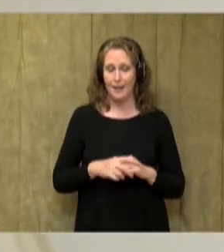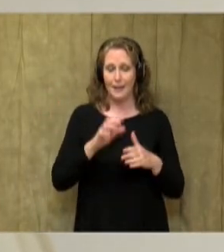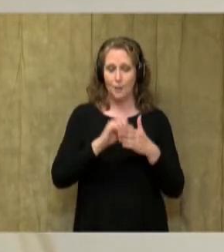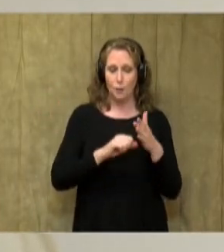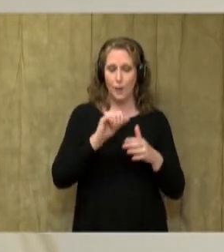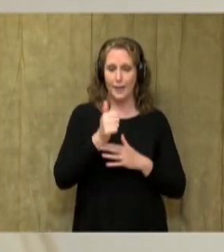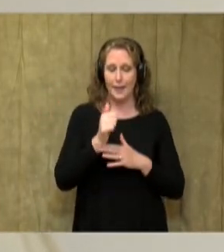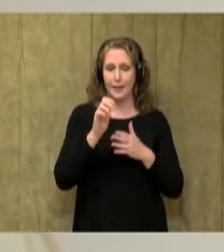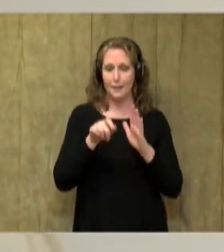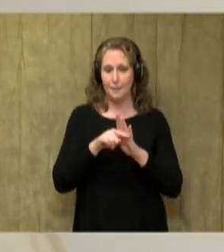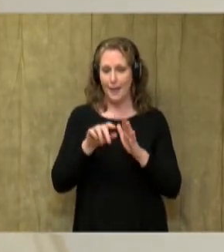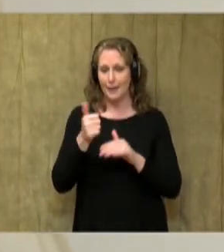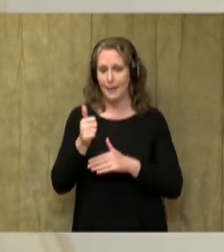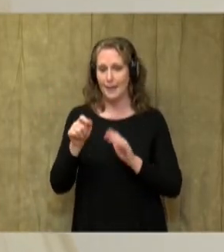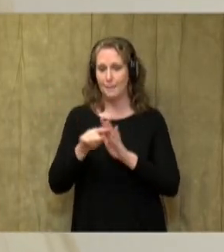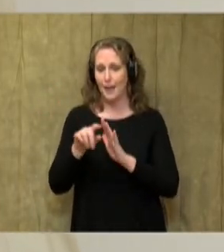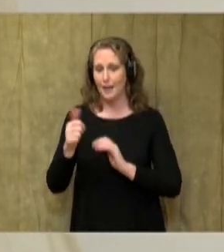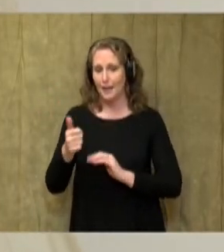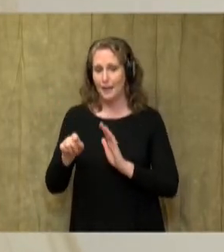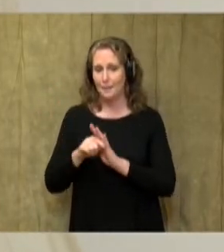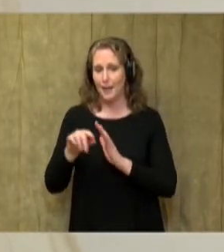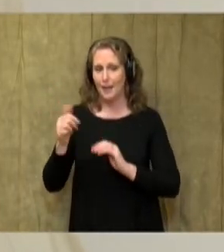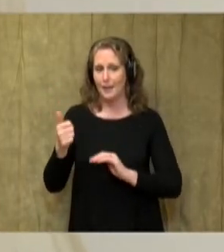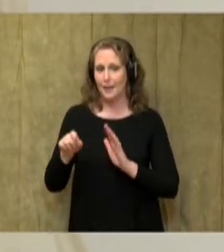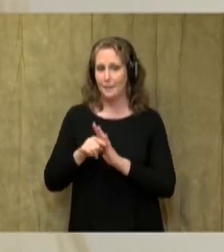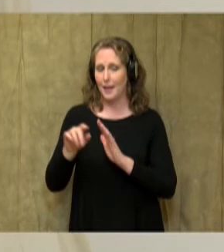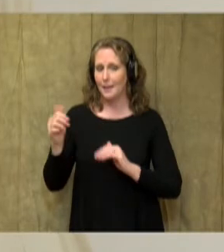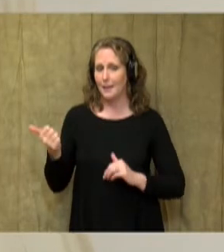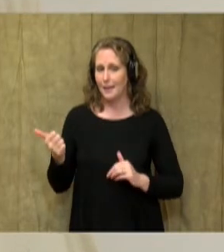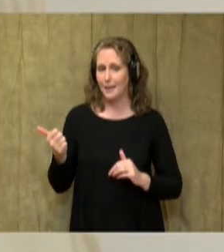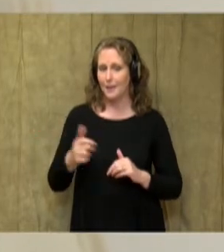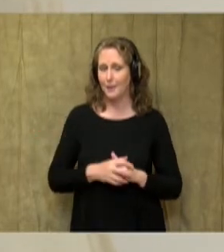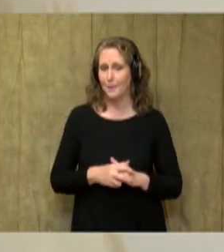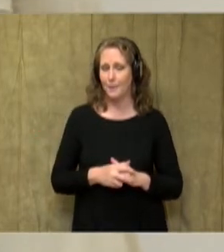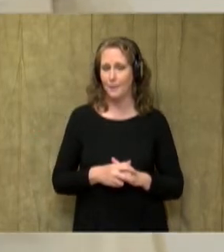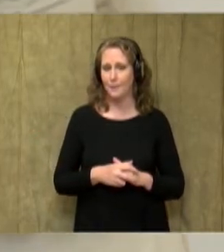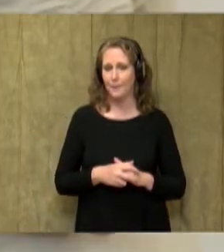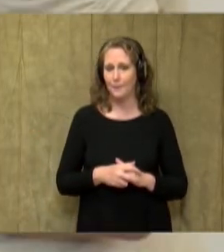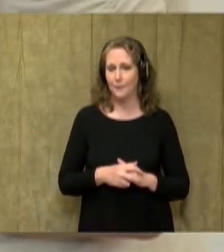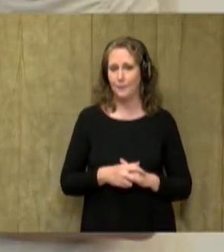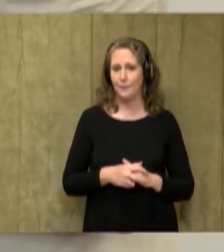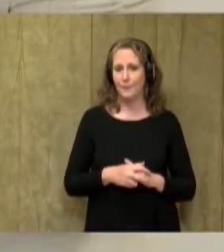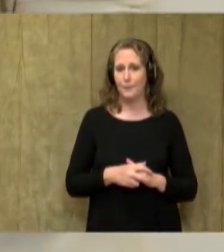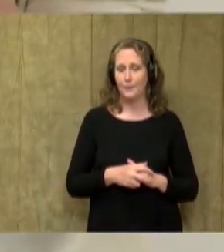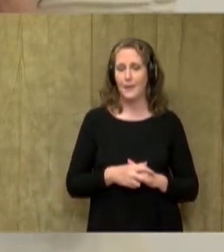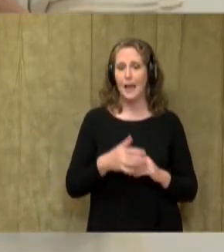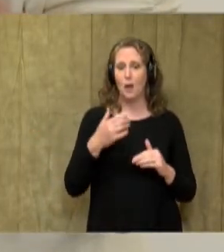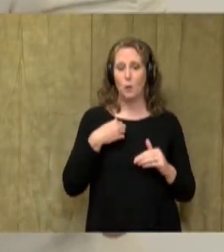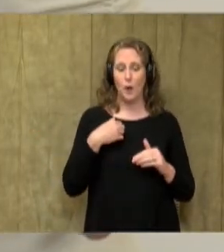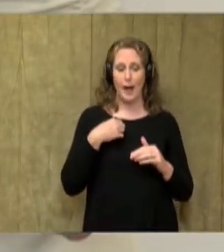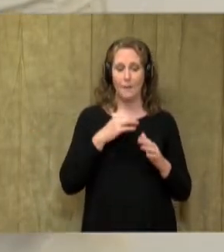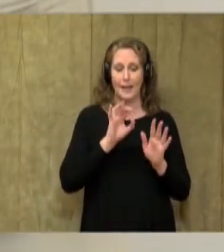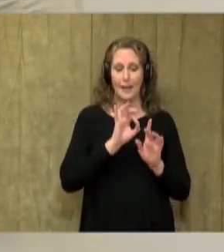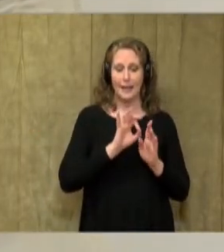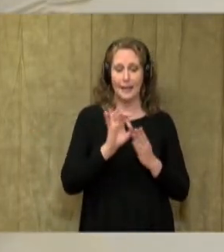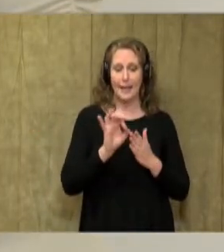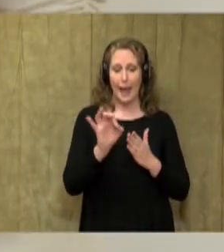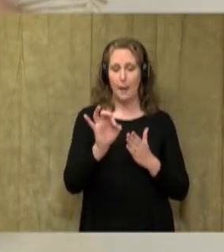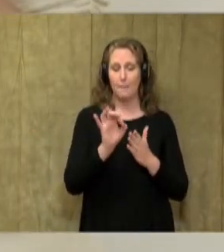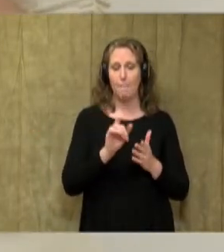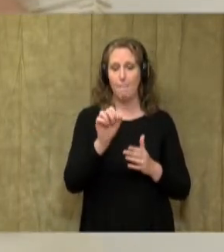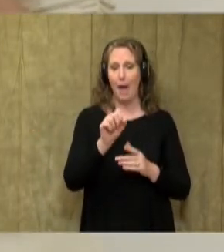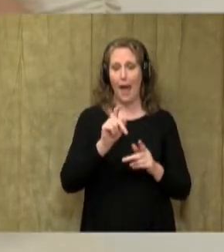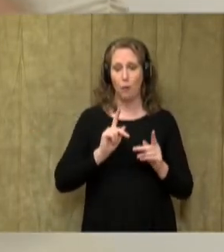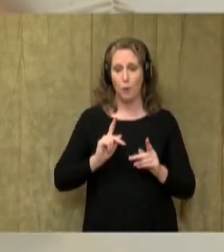10. We're showing that we're taking away 10 each time. All right, so we've got to count backwards by tens.